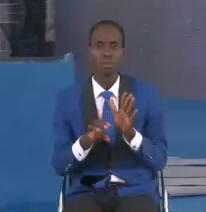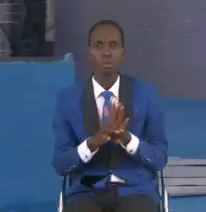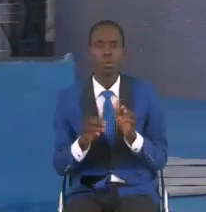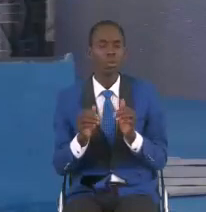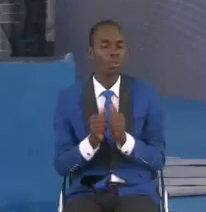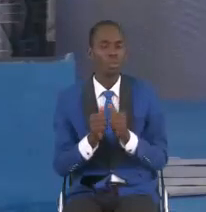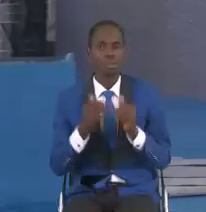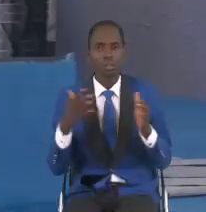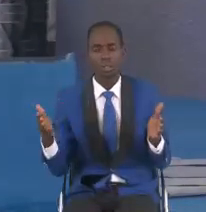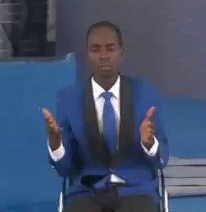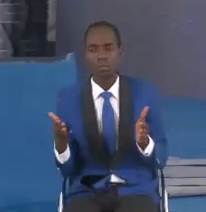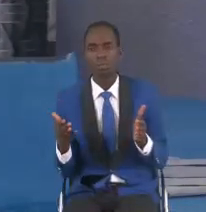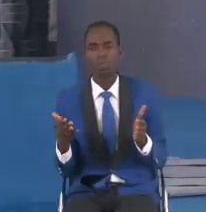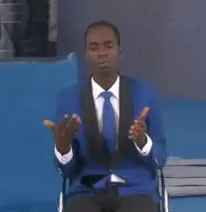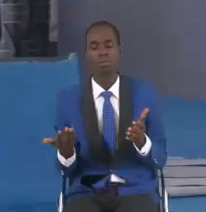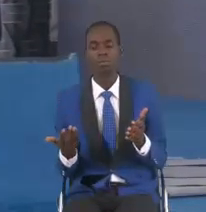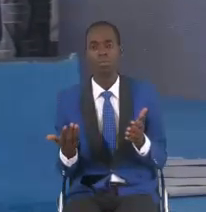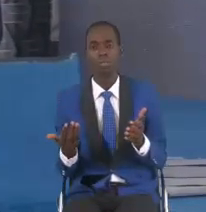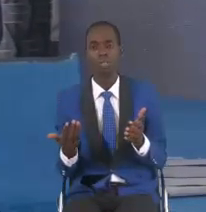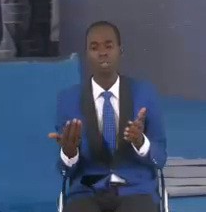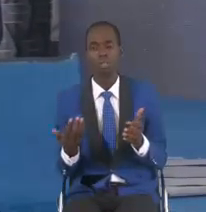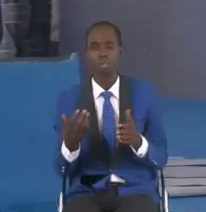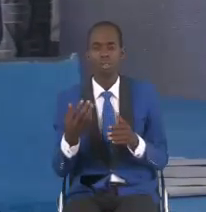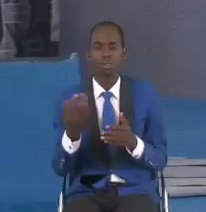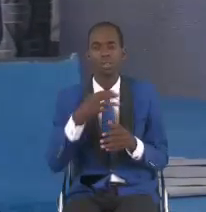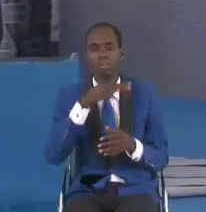or rebukable